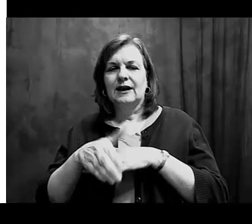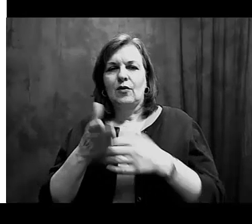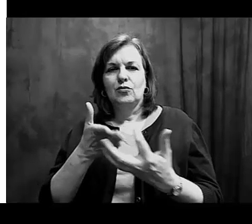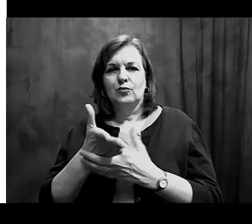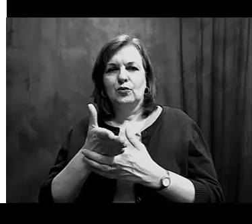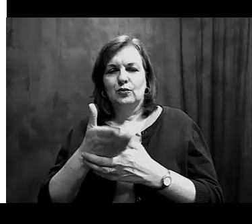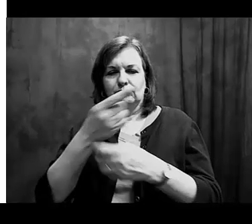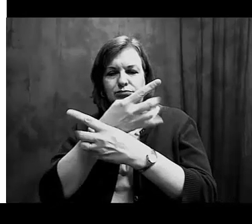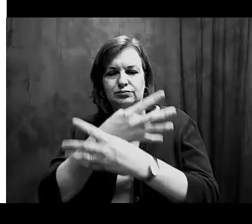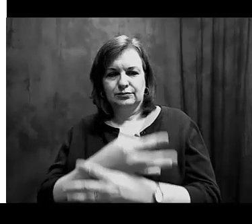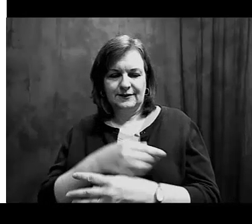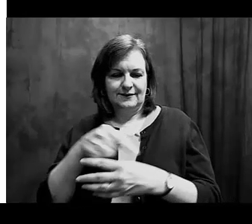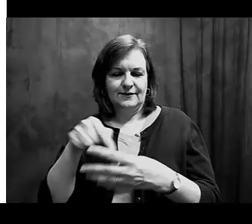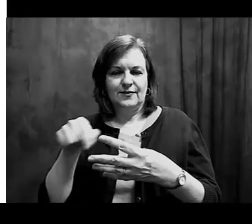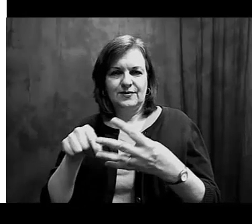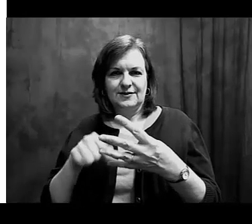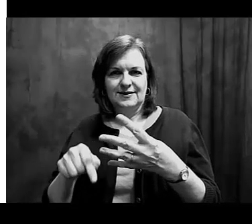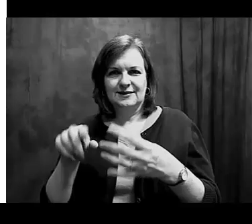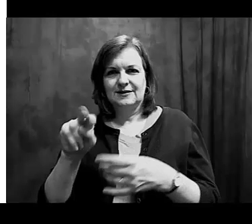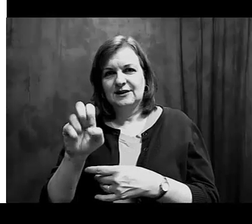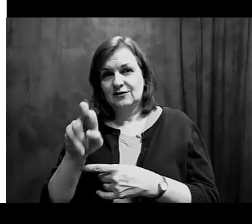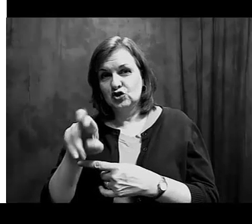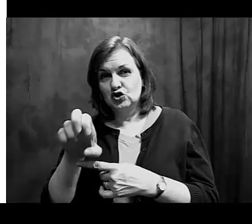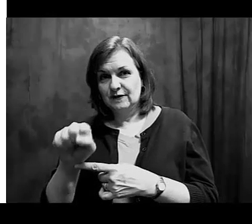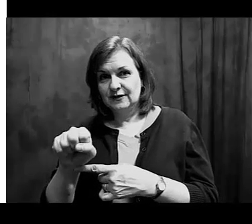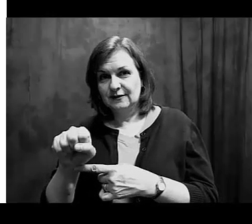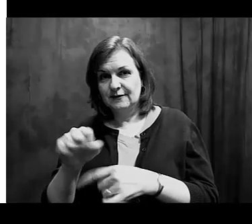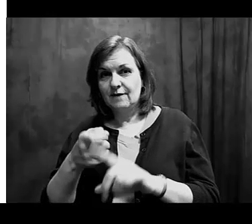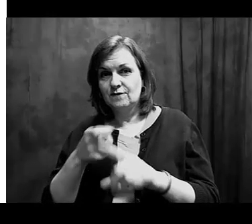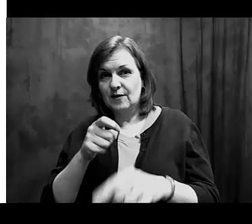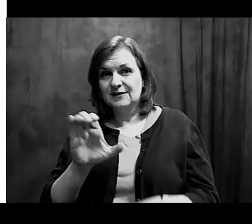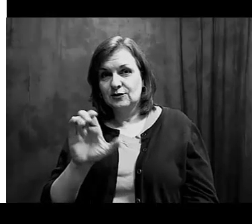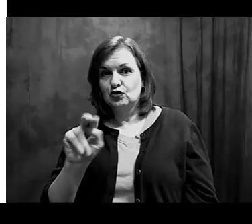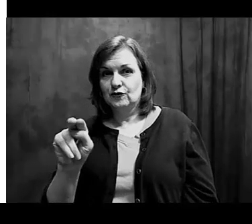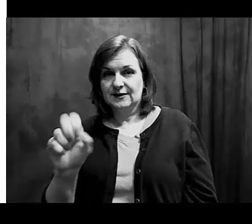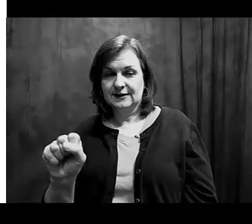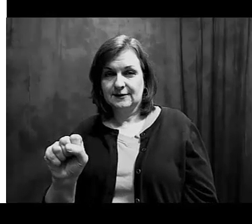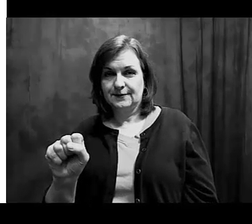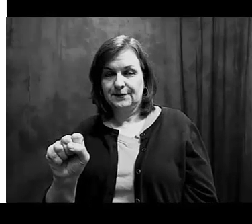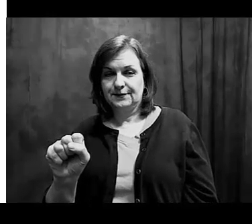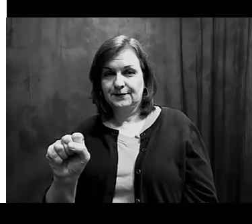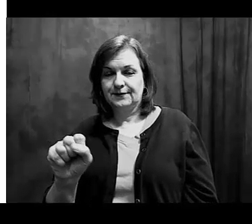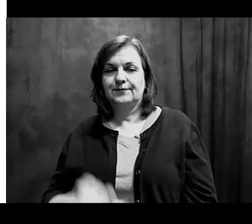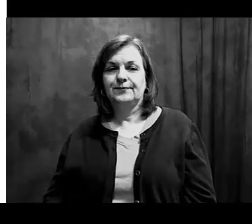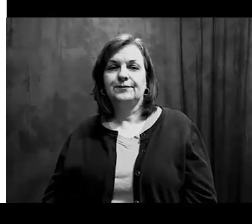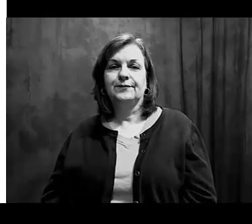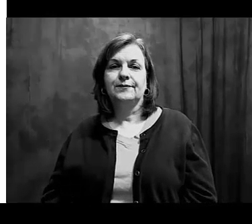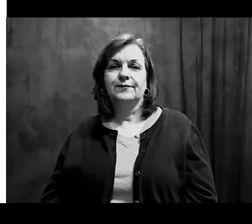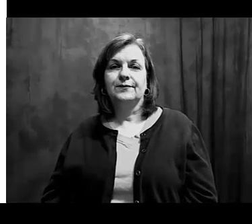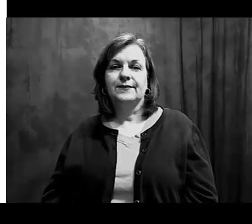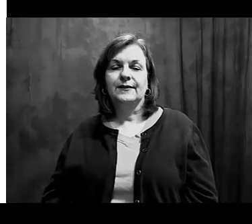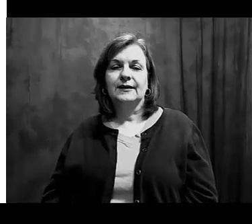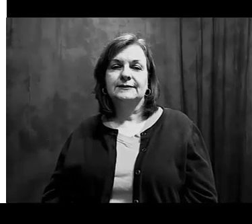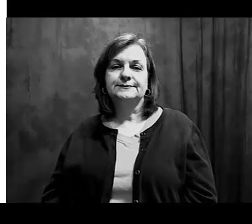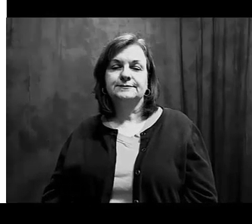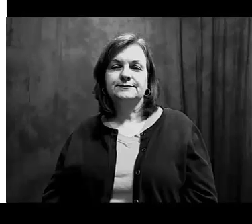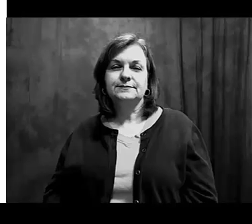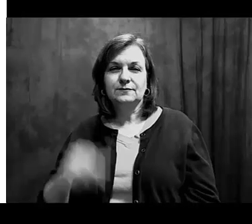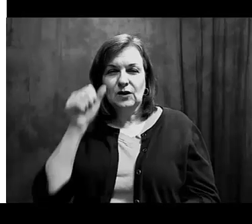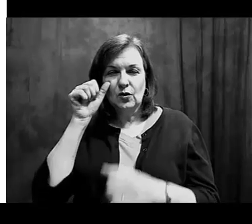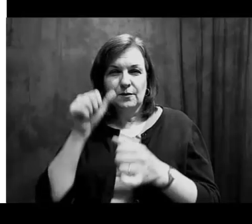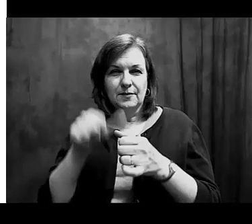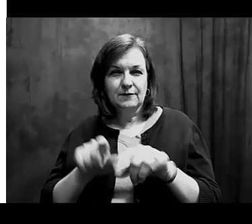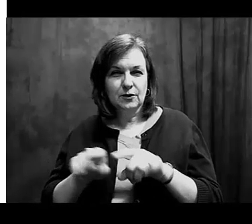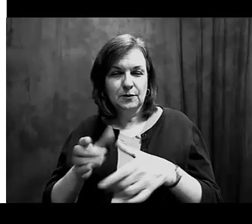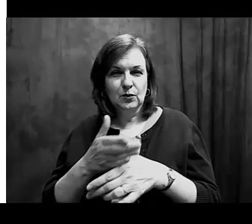When we look at spinal cord and the spinal nerves coming off of it, we have to think about where all